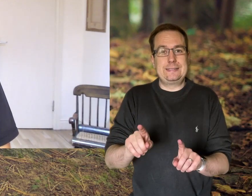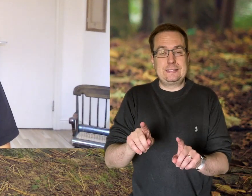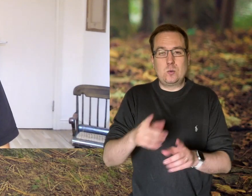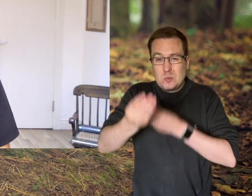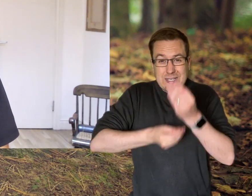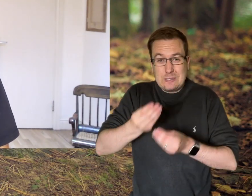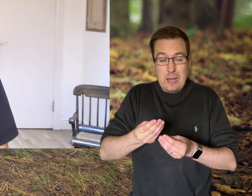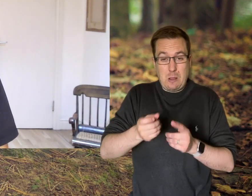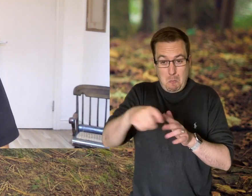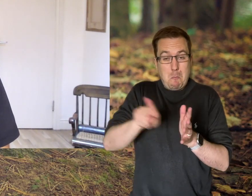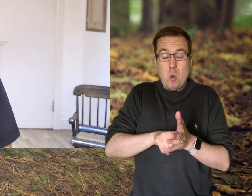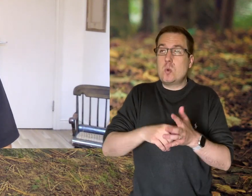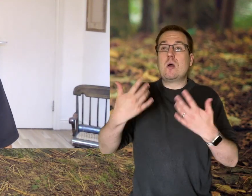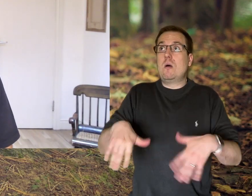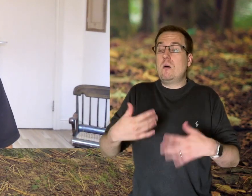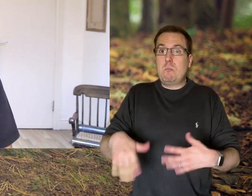Paul was being.